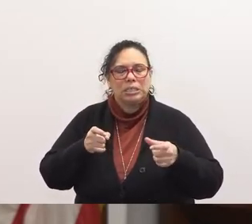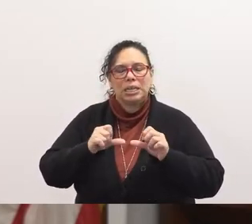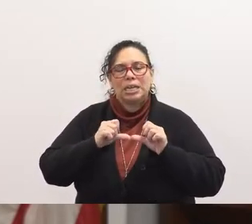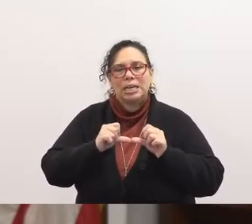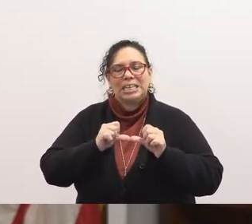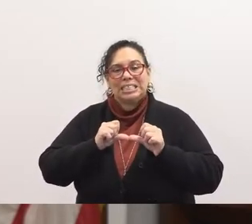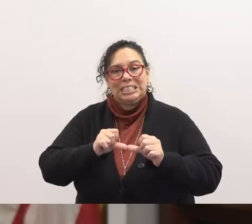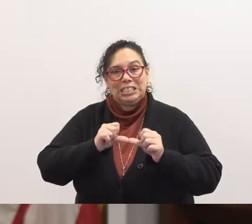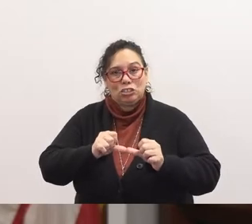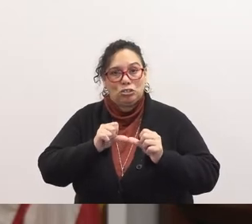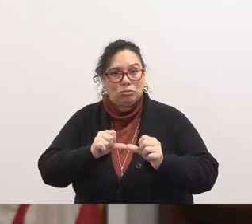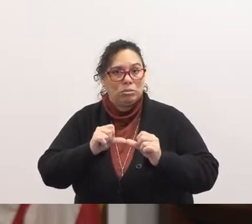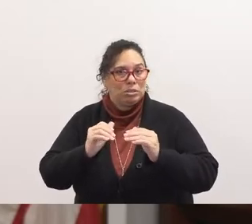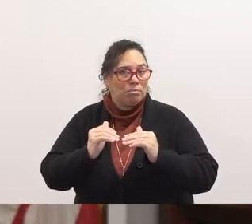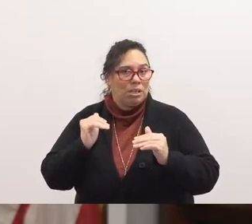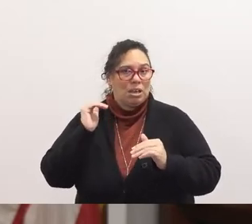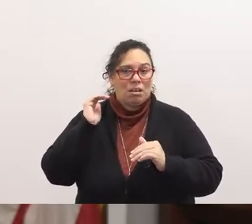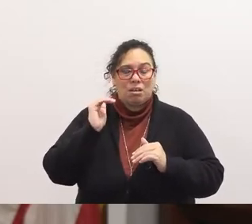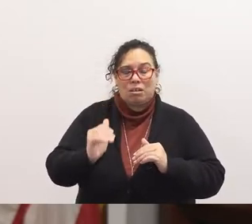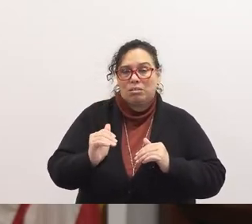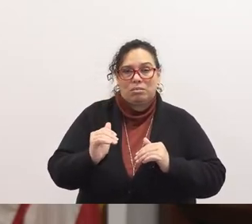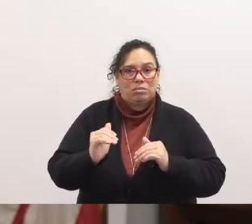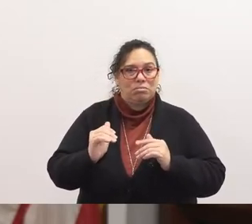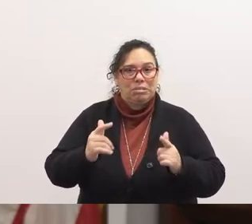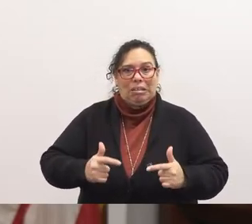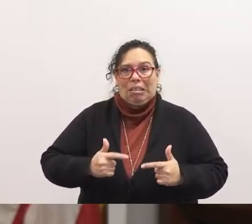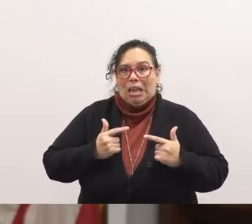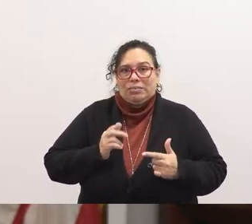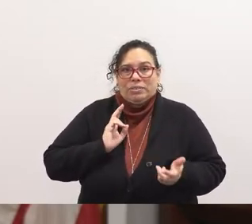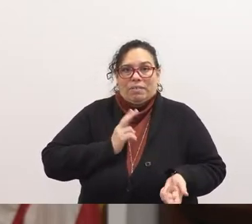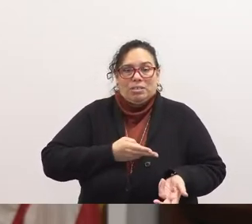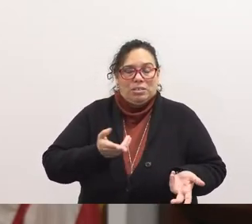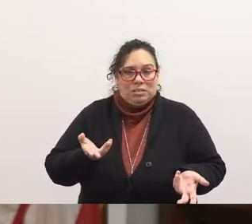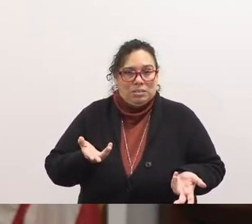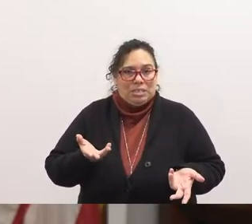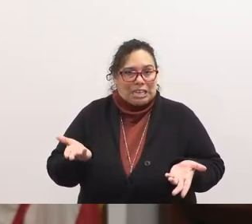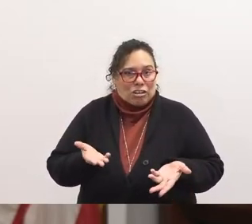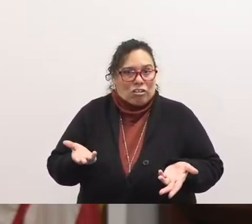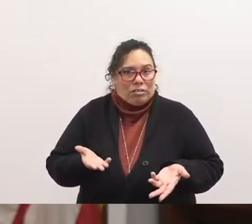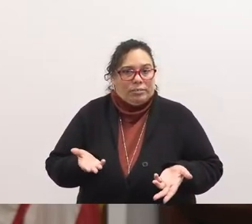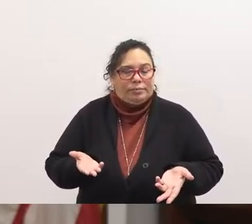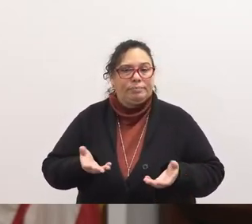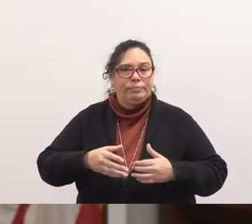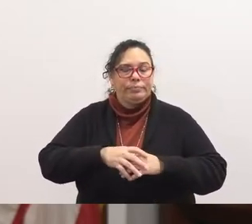on beyond the lives of us here. So